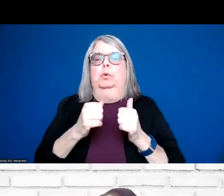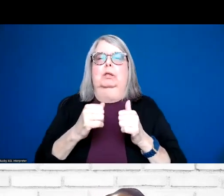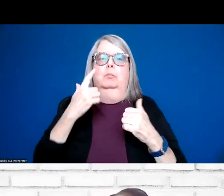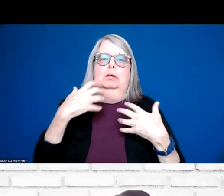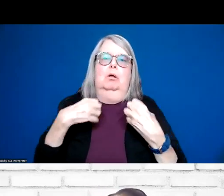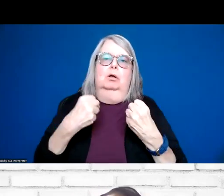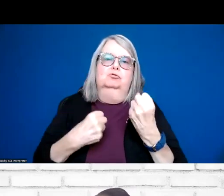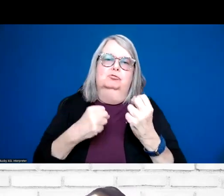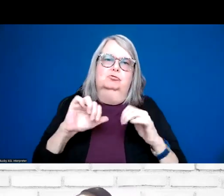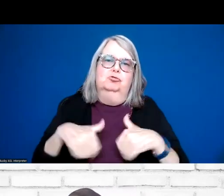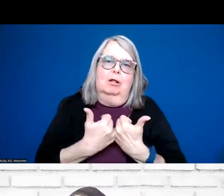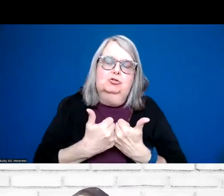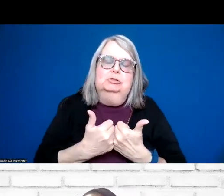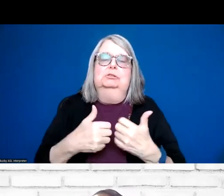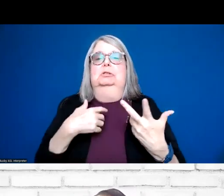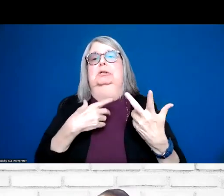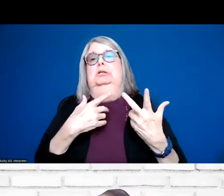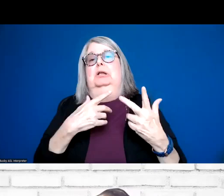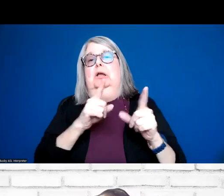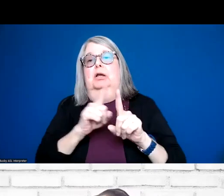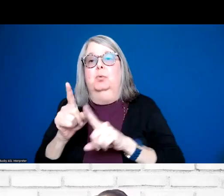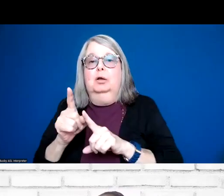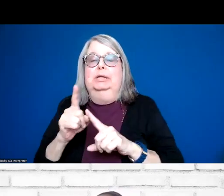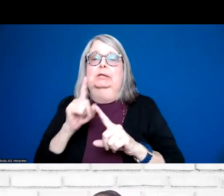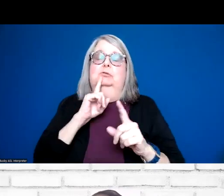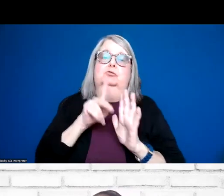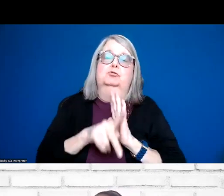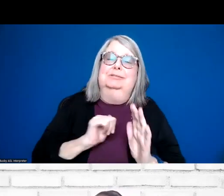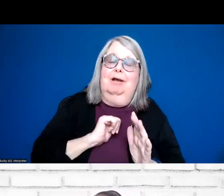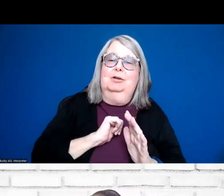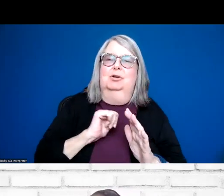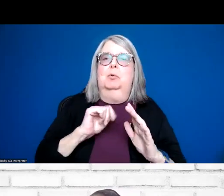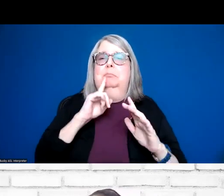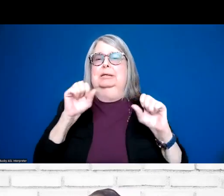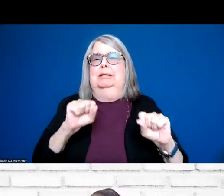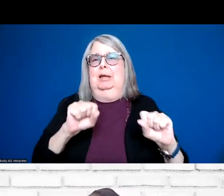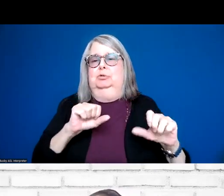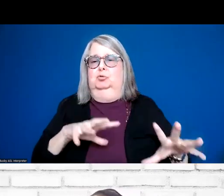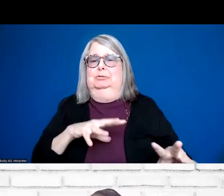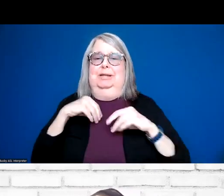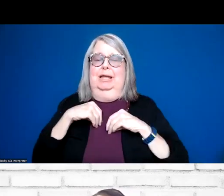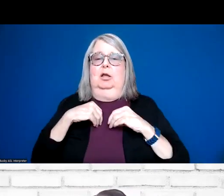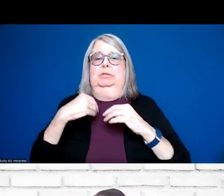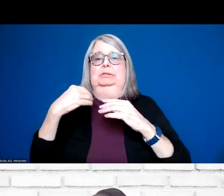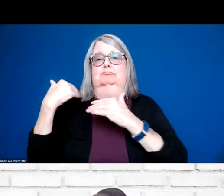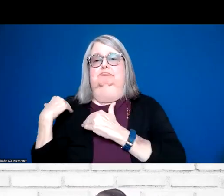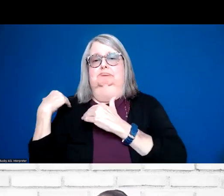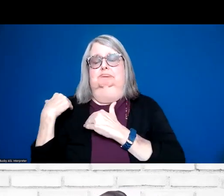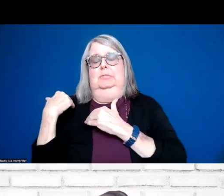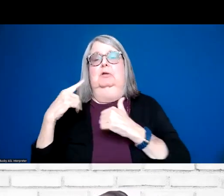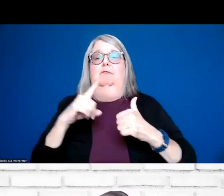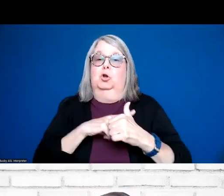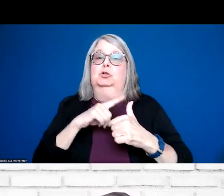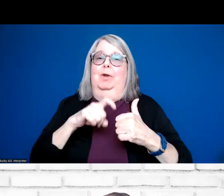be a minority with mental health challenges, as well as being suicidal. So being able to take up this mantle and acknowledge, hey, first we have to educate.